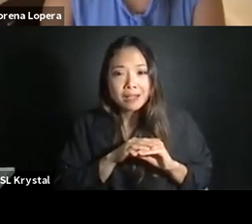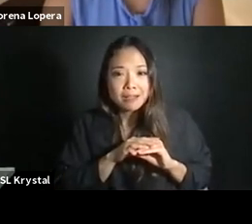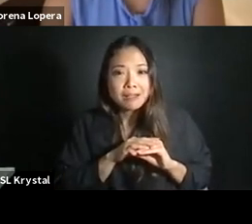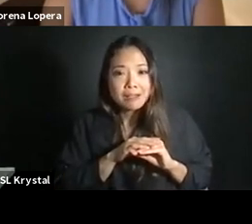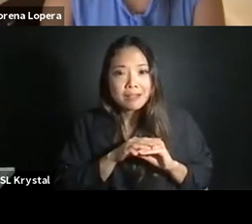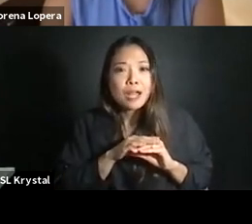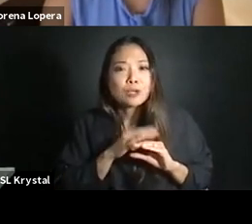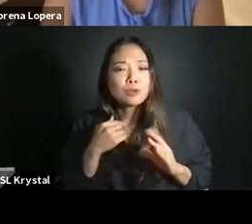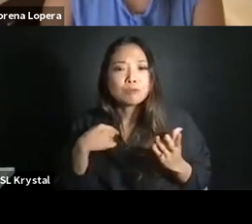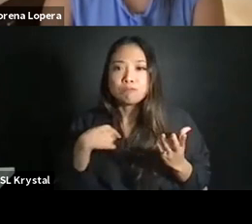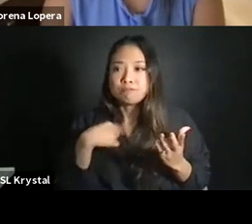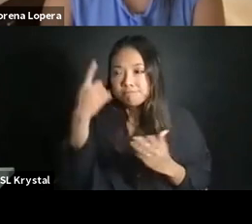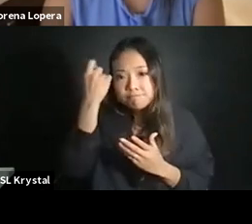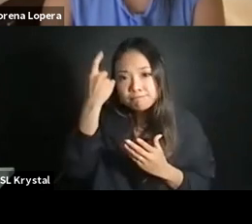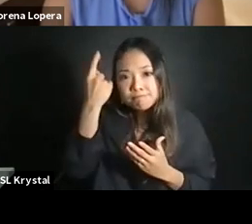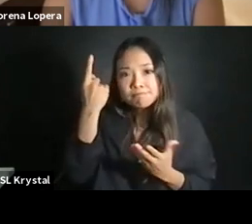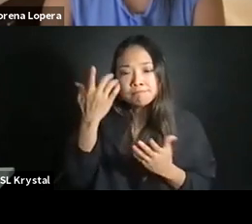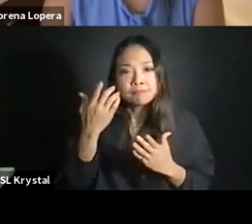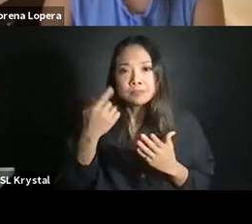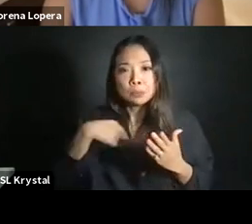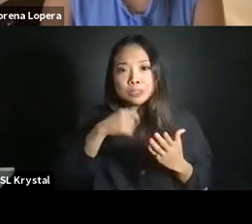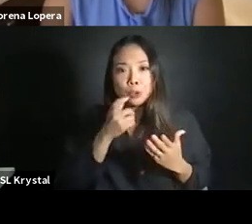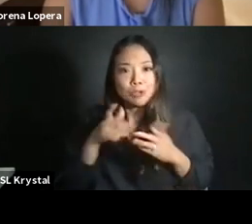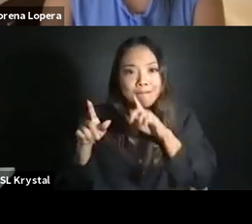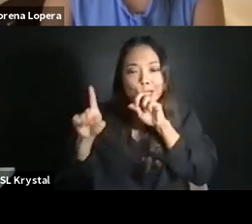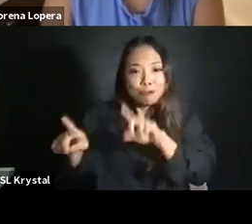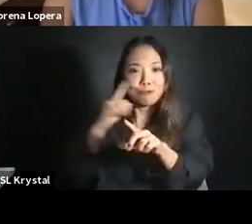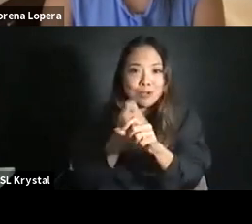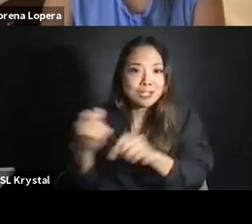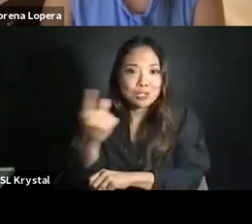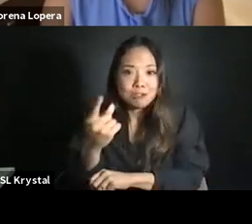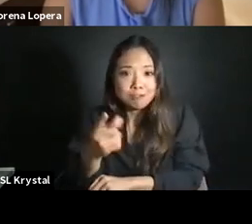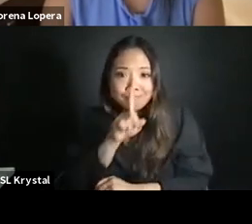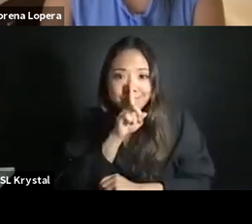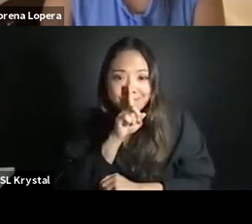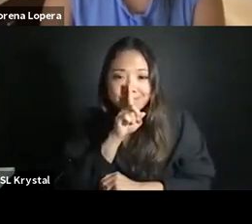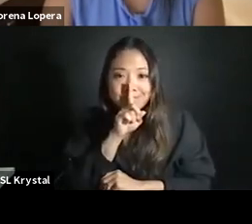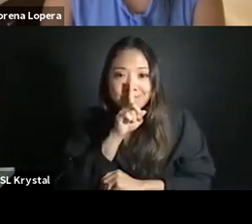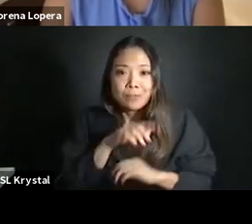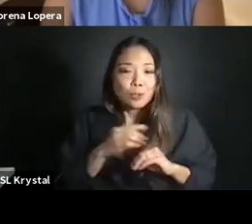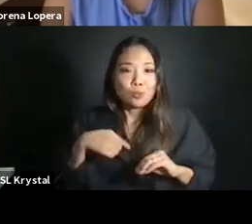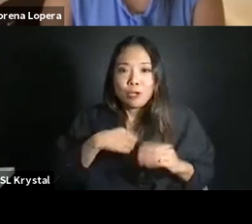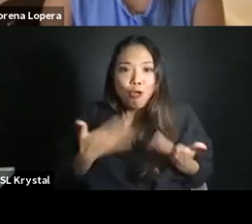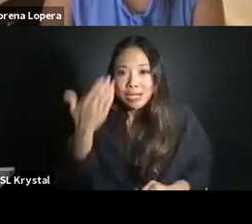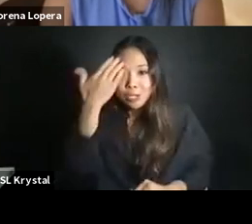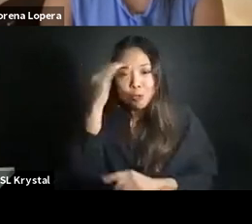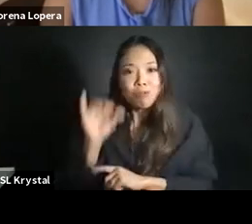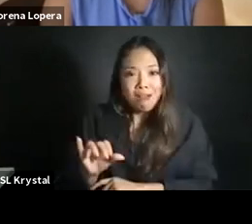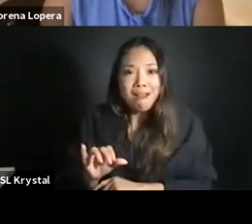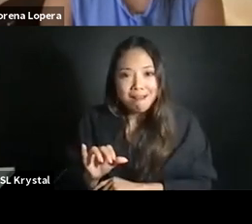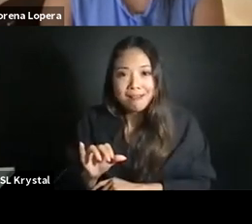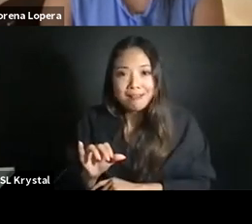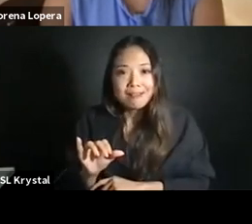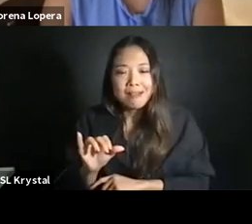despair that we we don't have an answer for next year already i mean we know that and and engaging in a